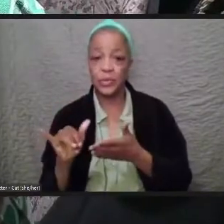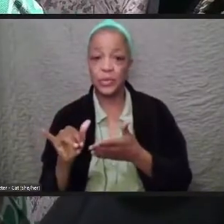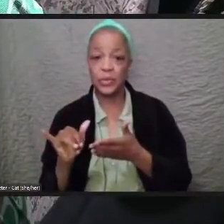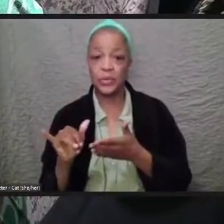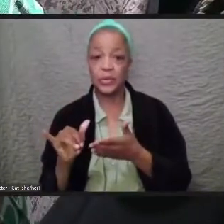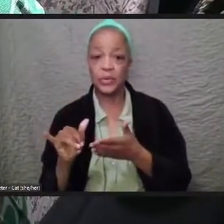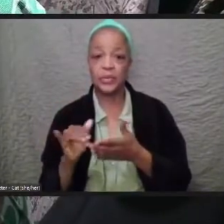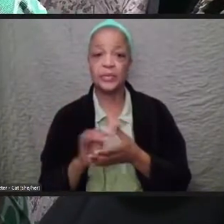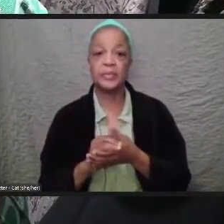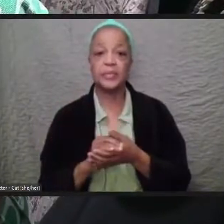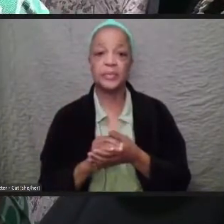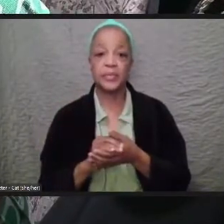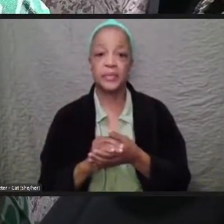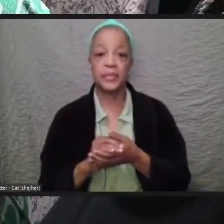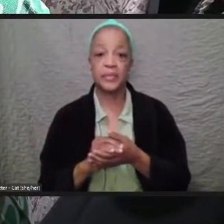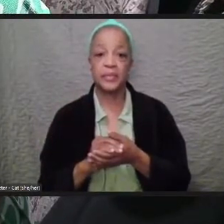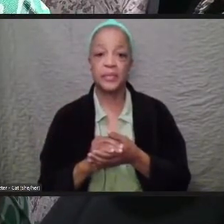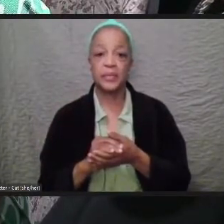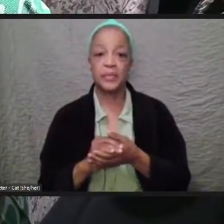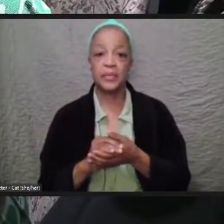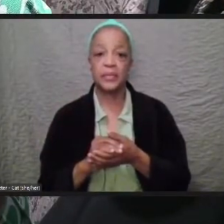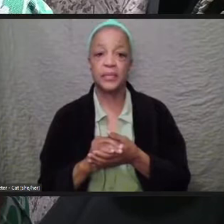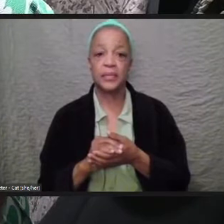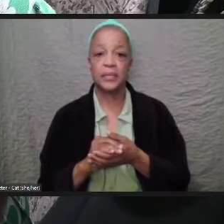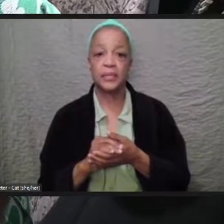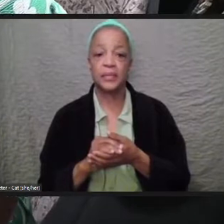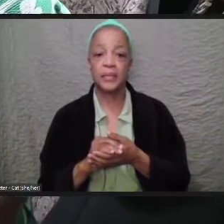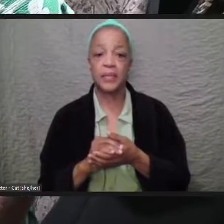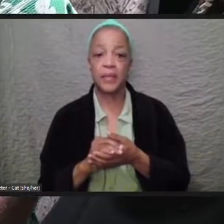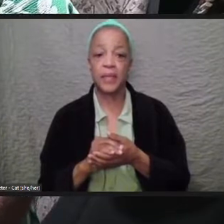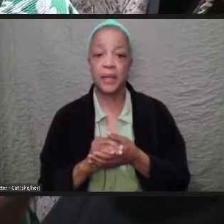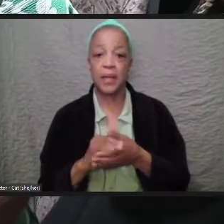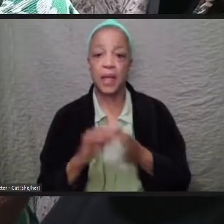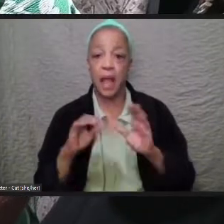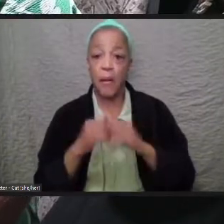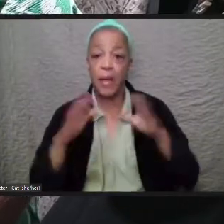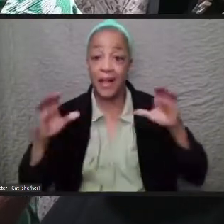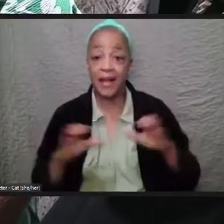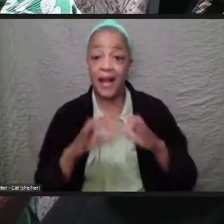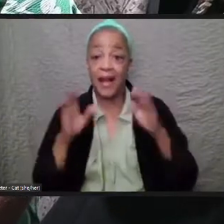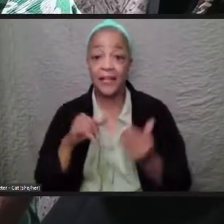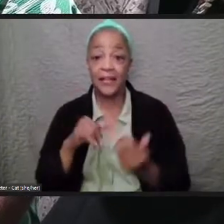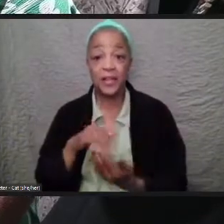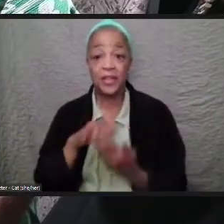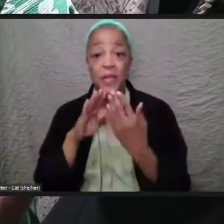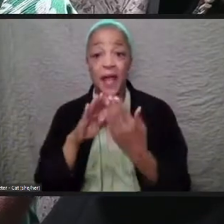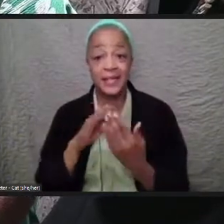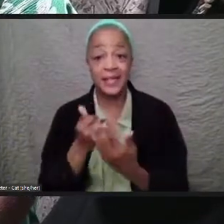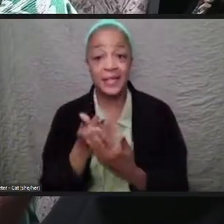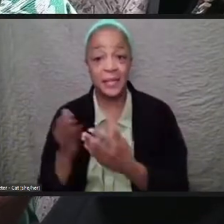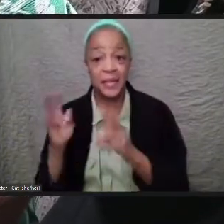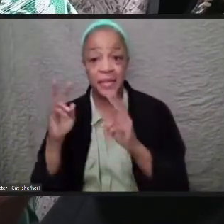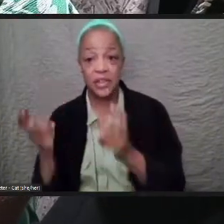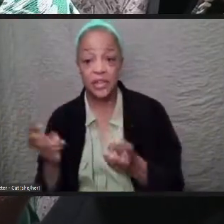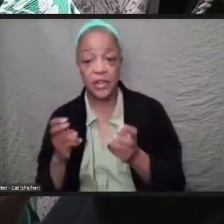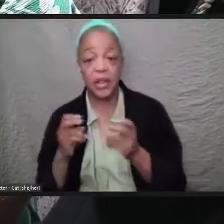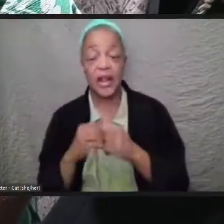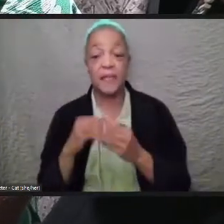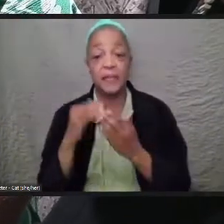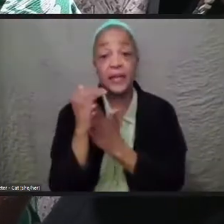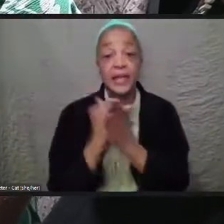is what we can do to actively address some of these things and create a list of action